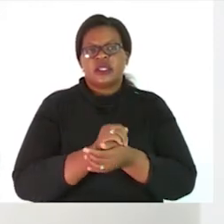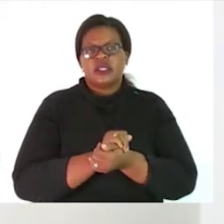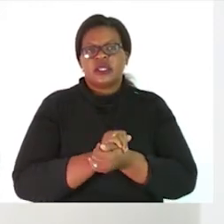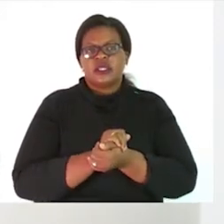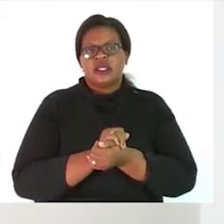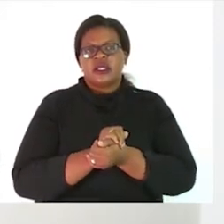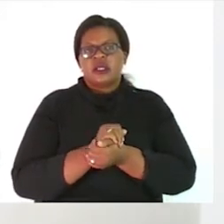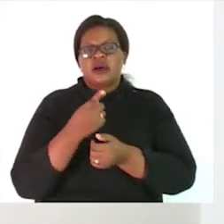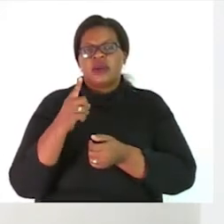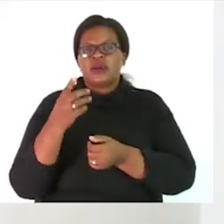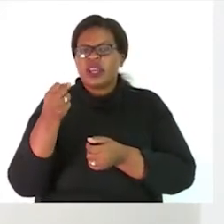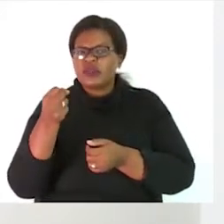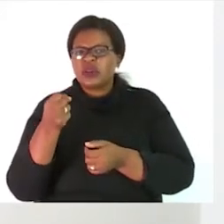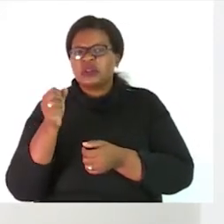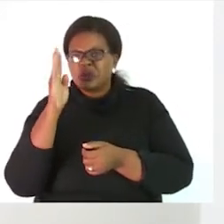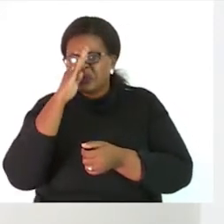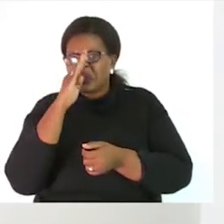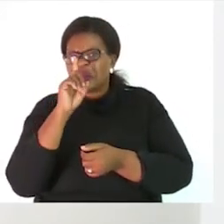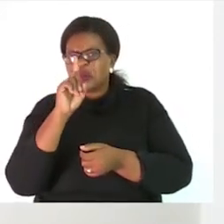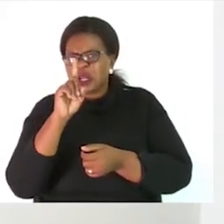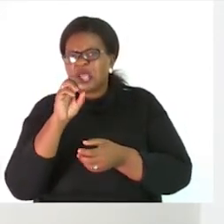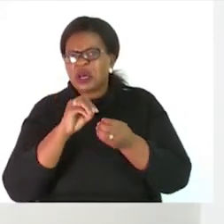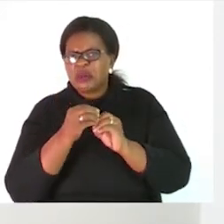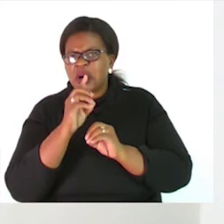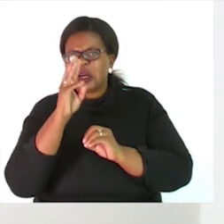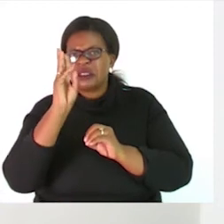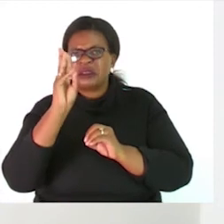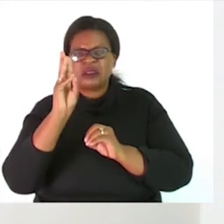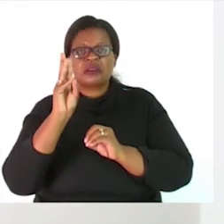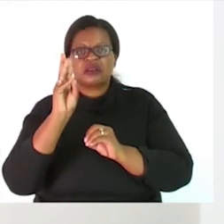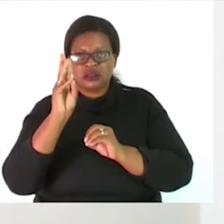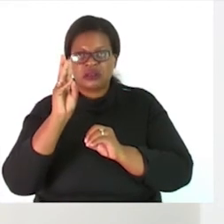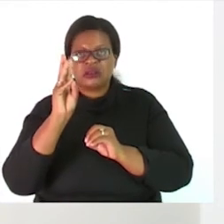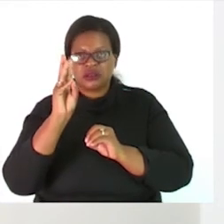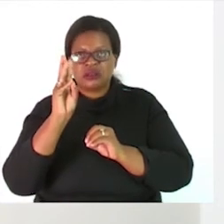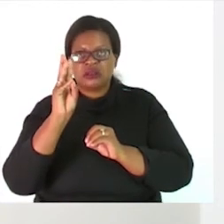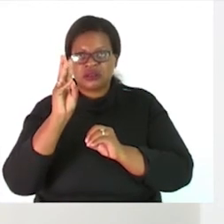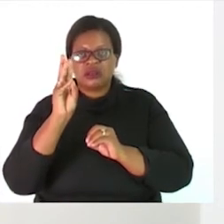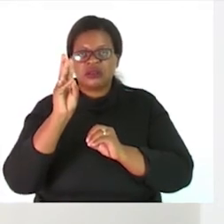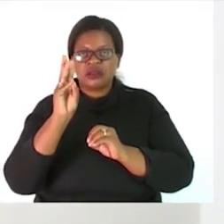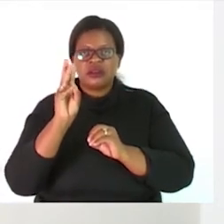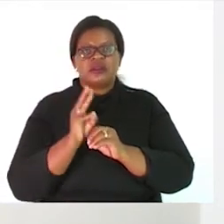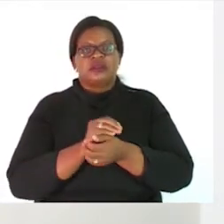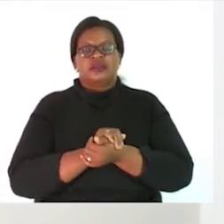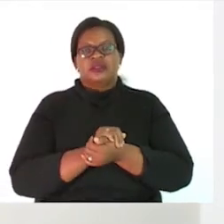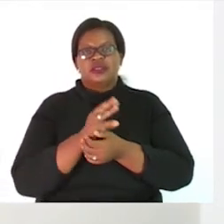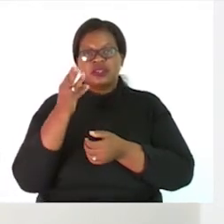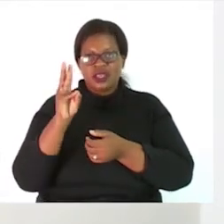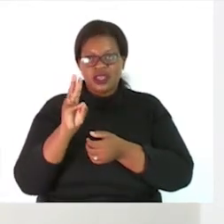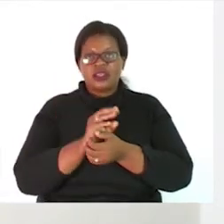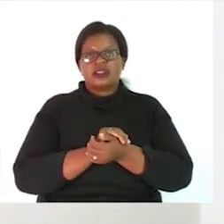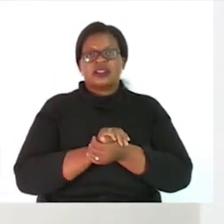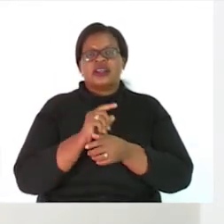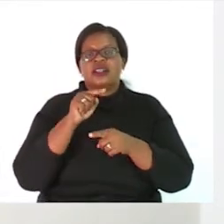order. We have left out one number. Pomweni, help me here. 6. 6